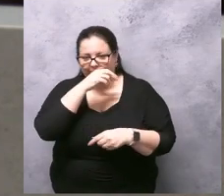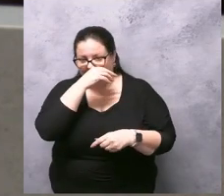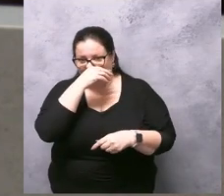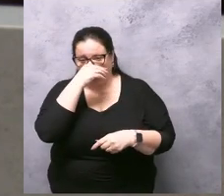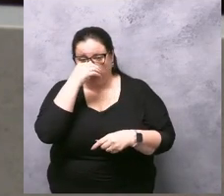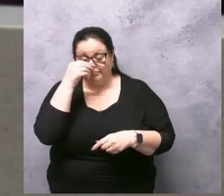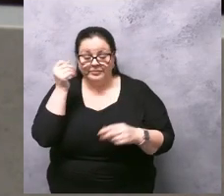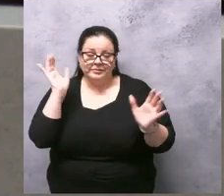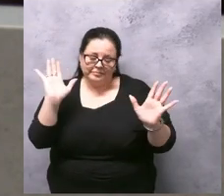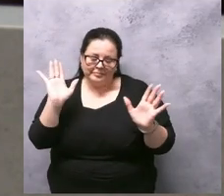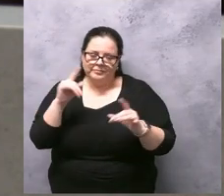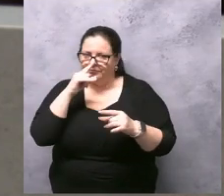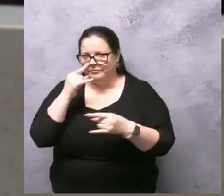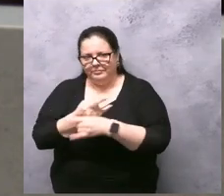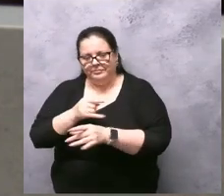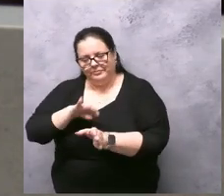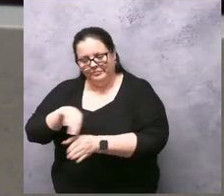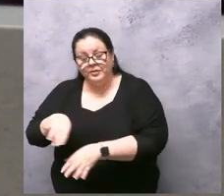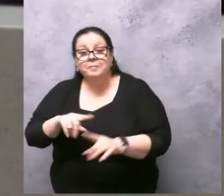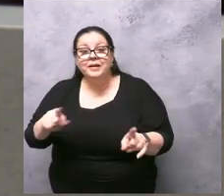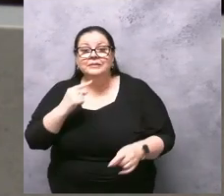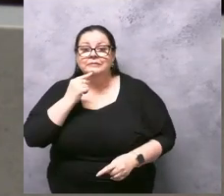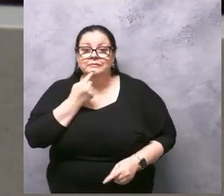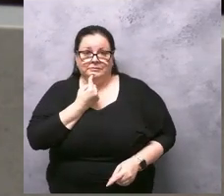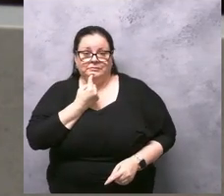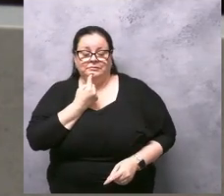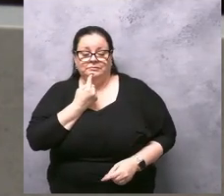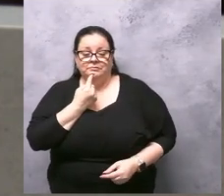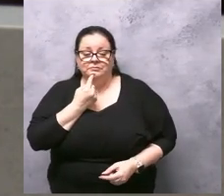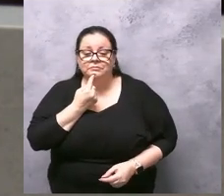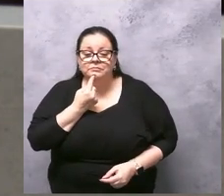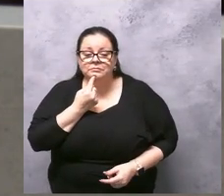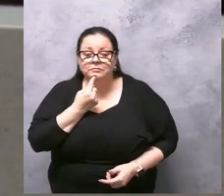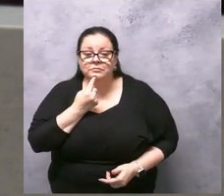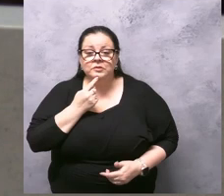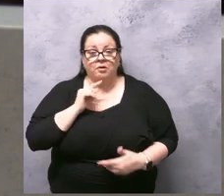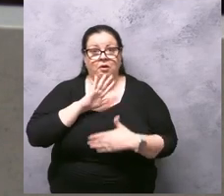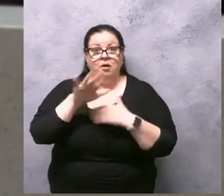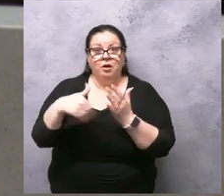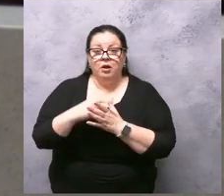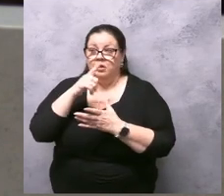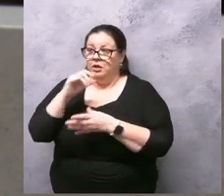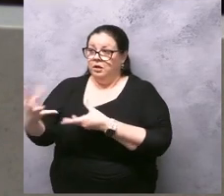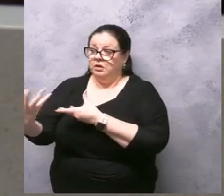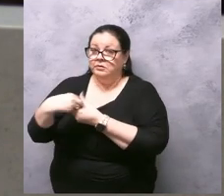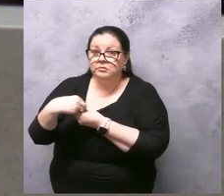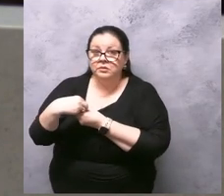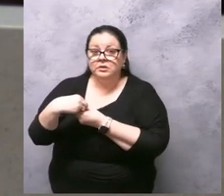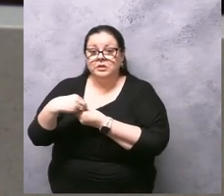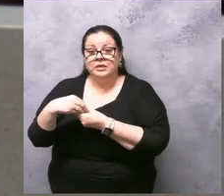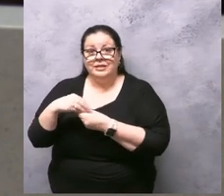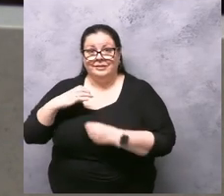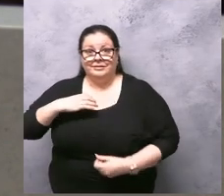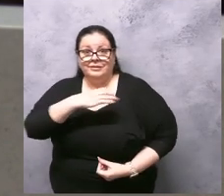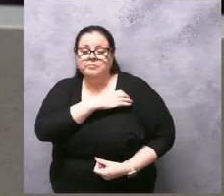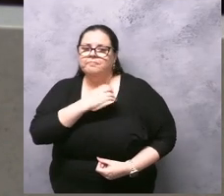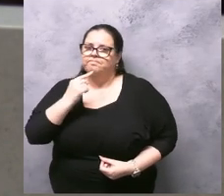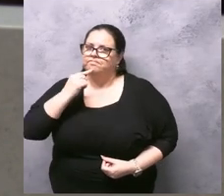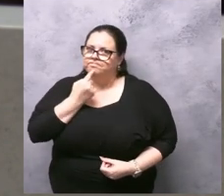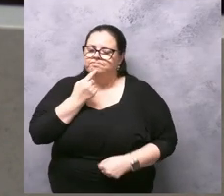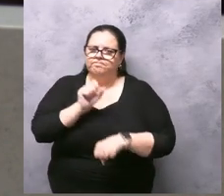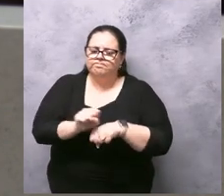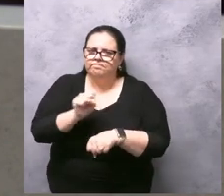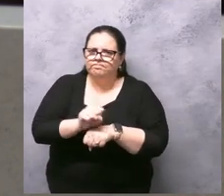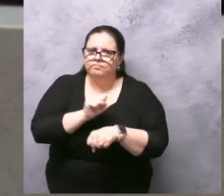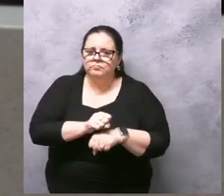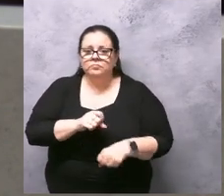With all that being said, in all seriousness, all the participants of the Budget Advisory Committee are taking this work very, very seriously. And